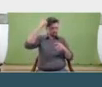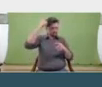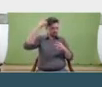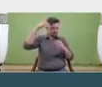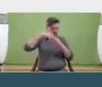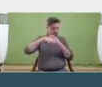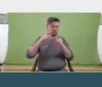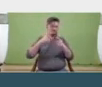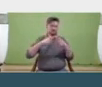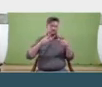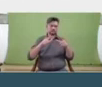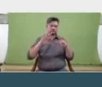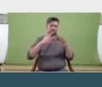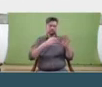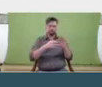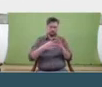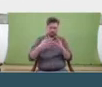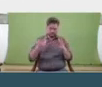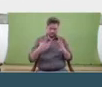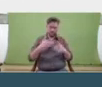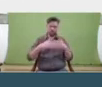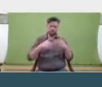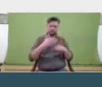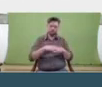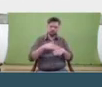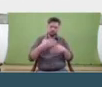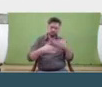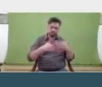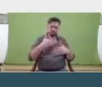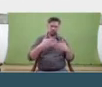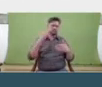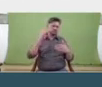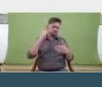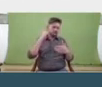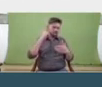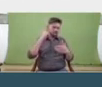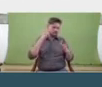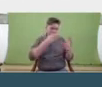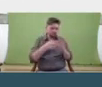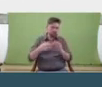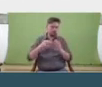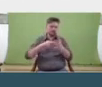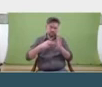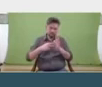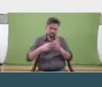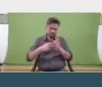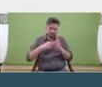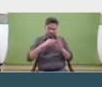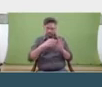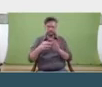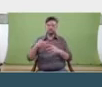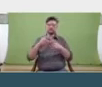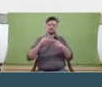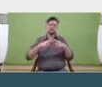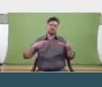it got connected with sound and meaning so sound and meaning got connected and that's how language happened but these two interfaces are